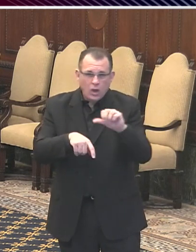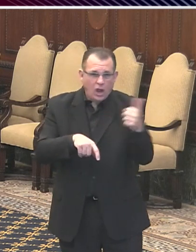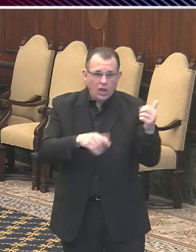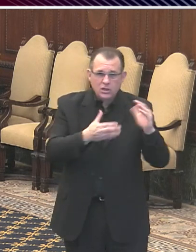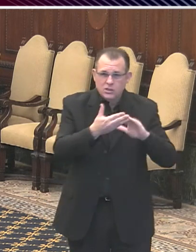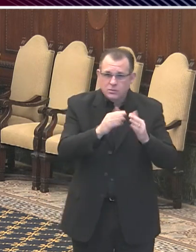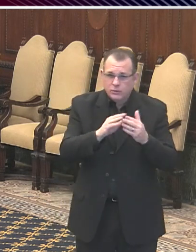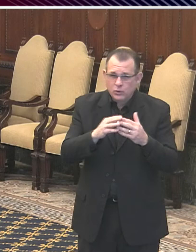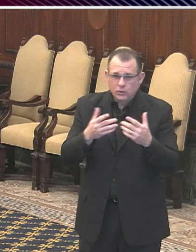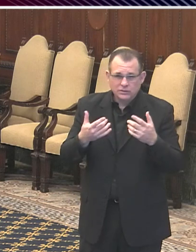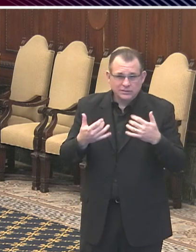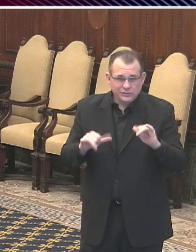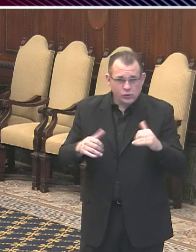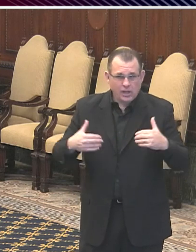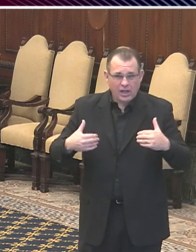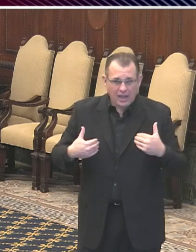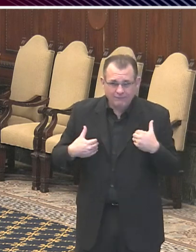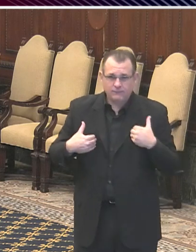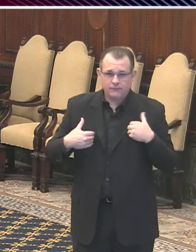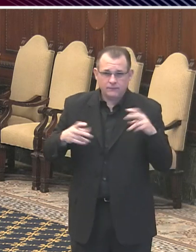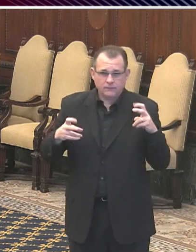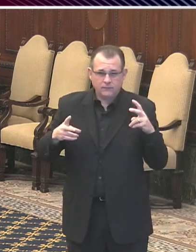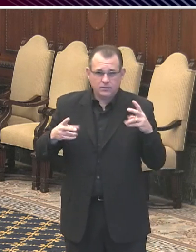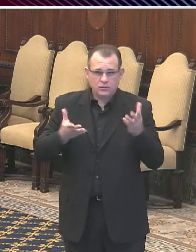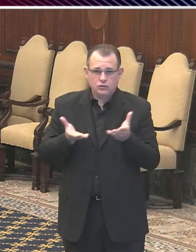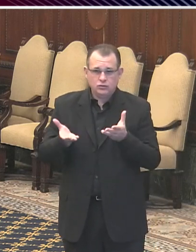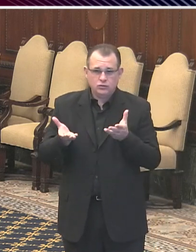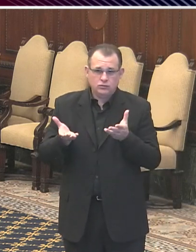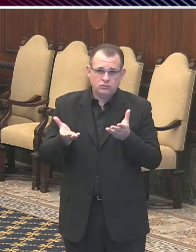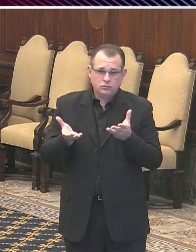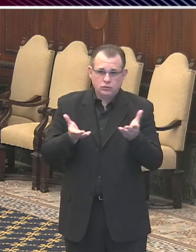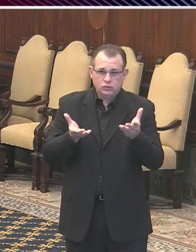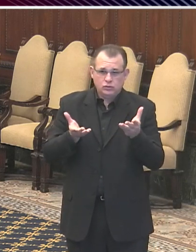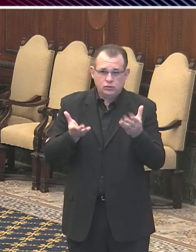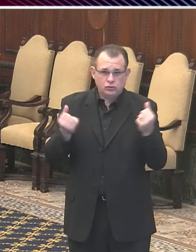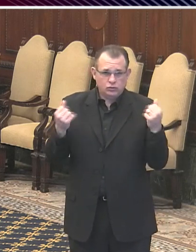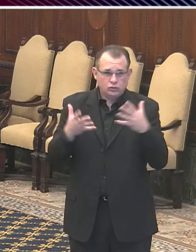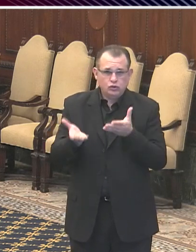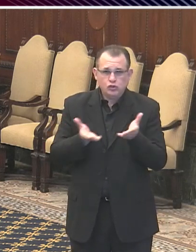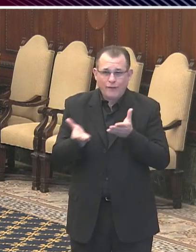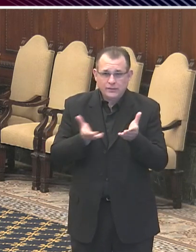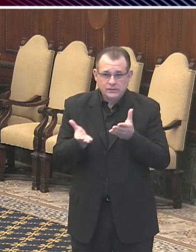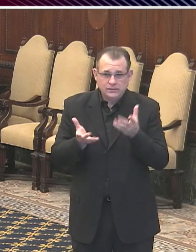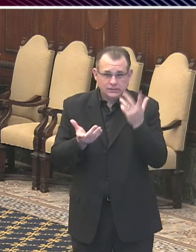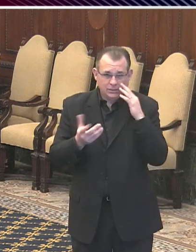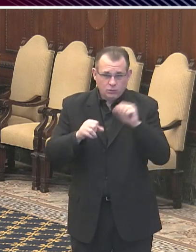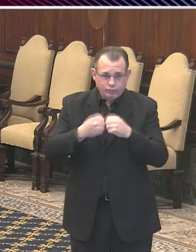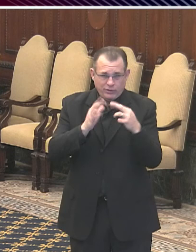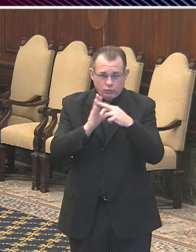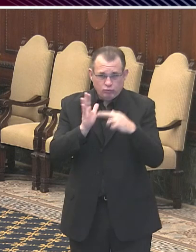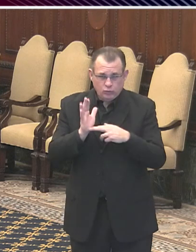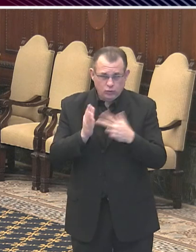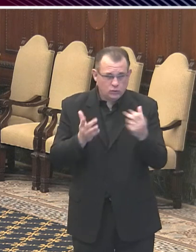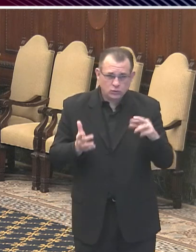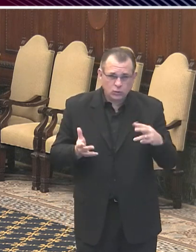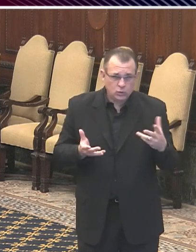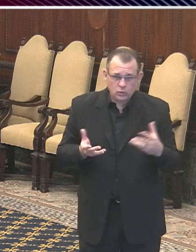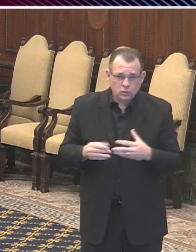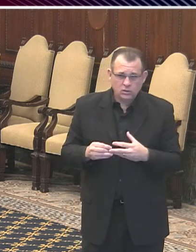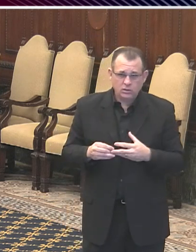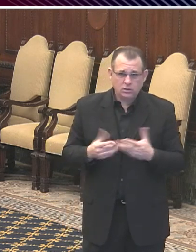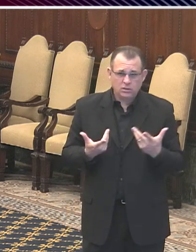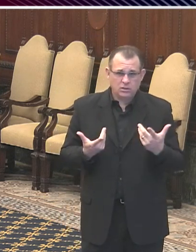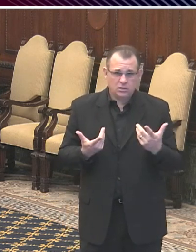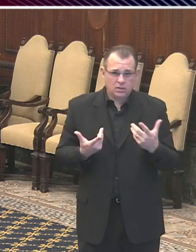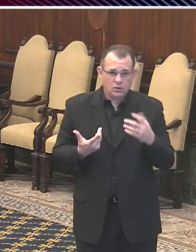in-person gatherings or gatherings that violate the guidelines? I know the Archdiocese of Philadelphia has had live streams of masses that appear